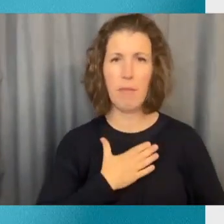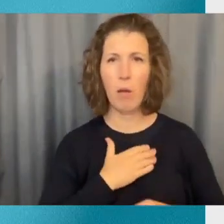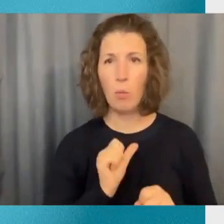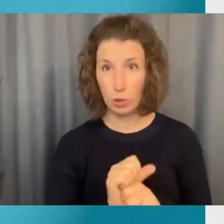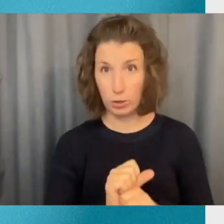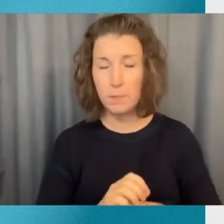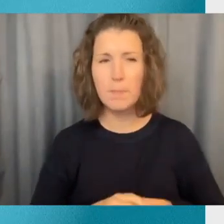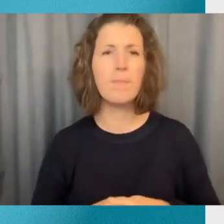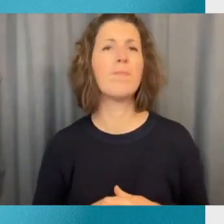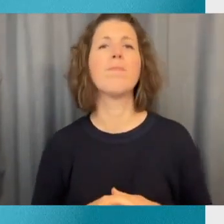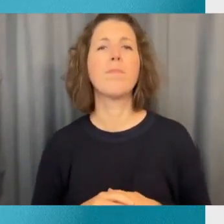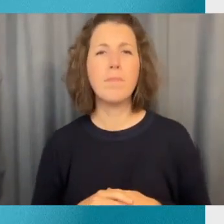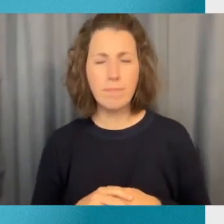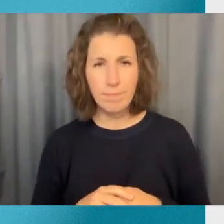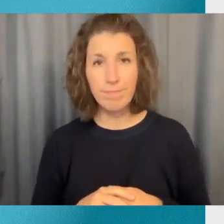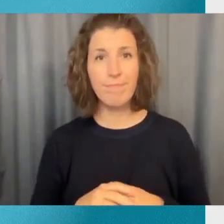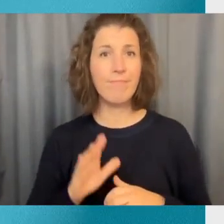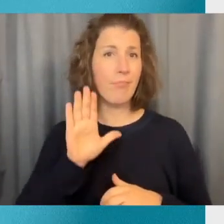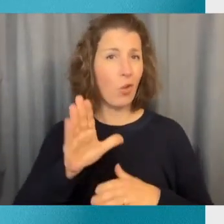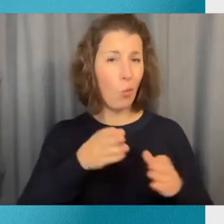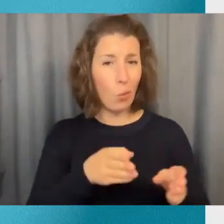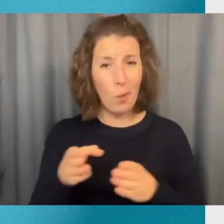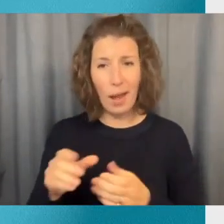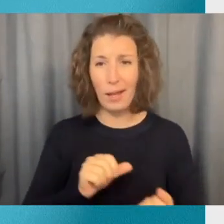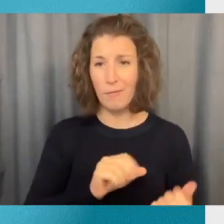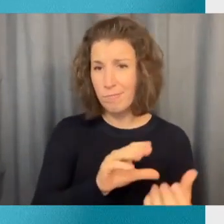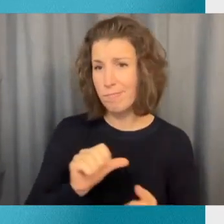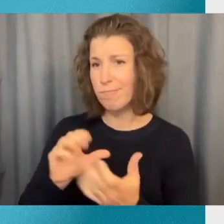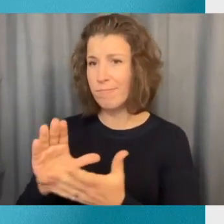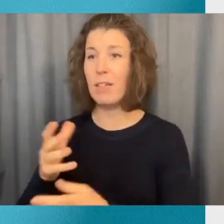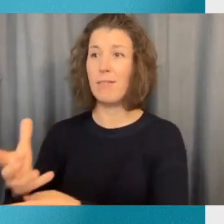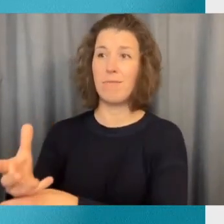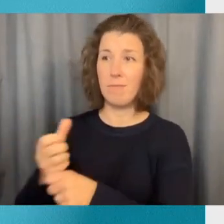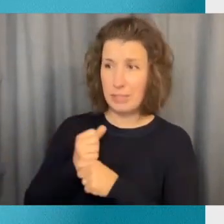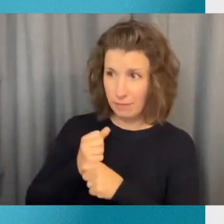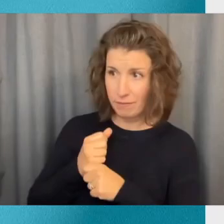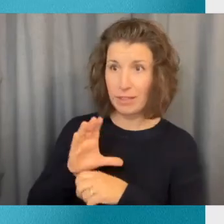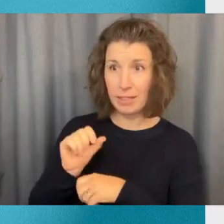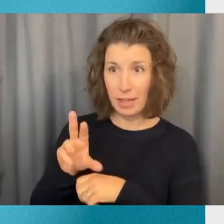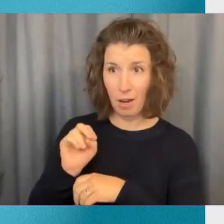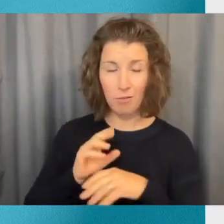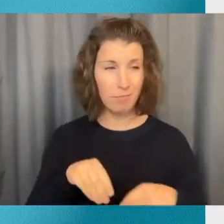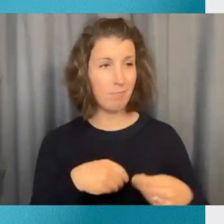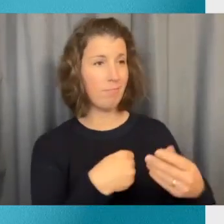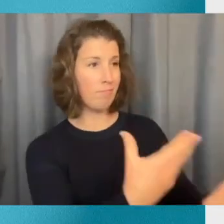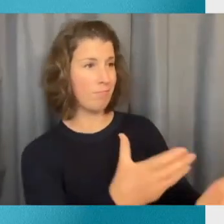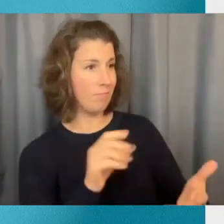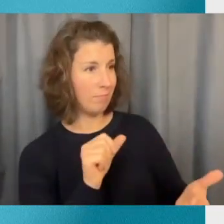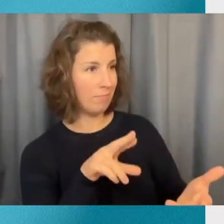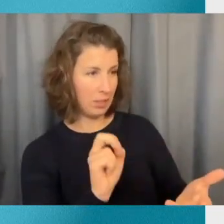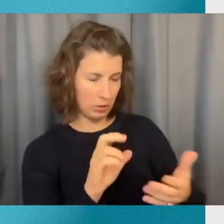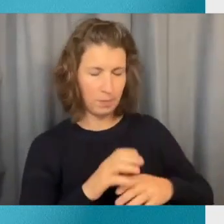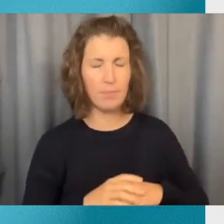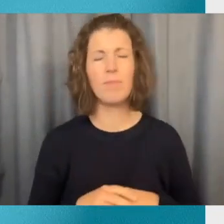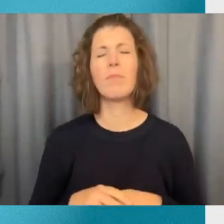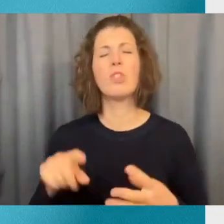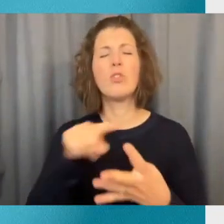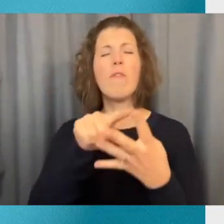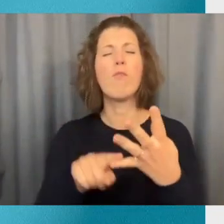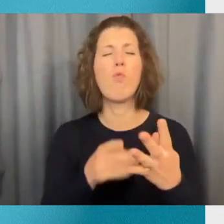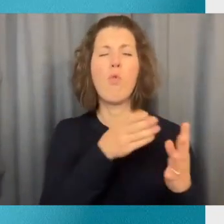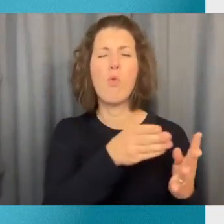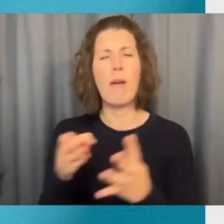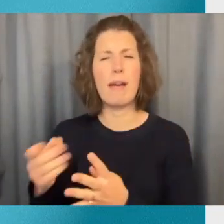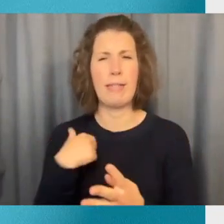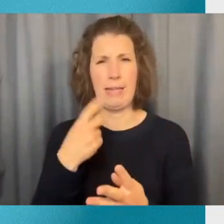and in your way of kind of giving and receiving care. And so I wanted to talk about 4 ways that I see comics being used in